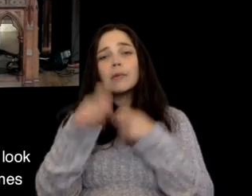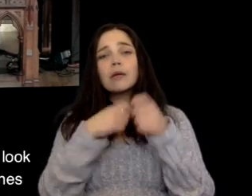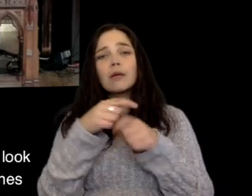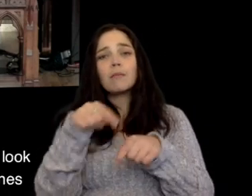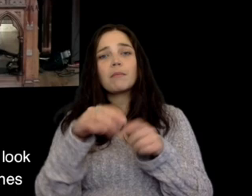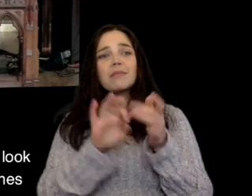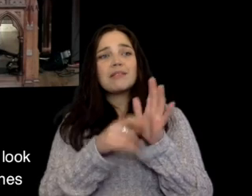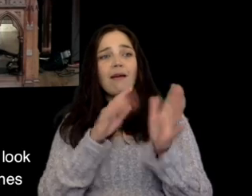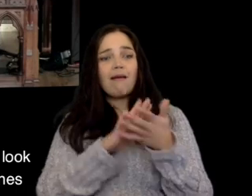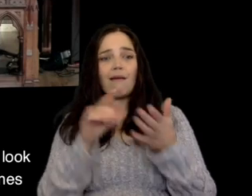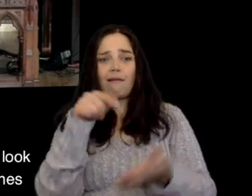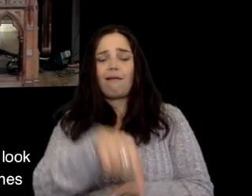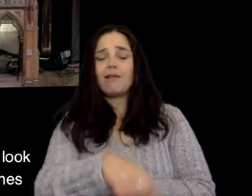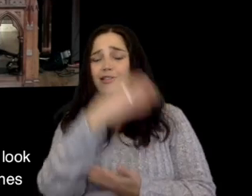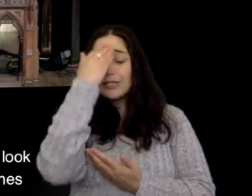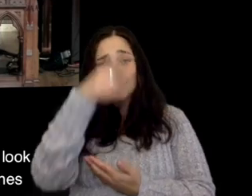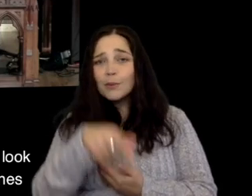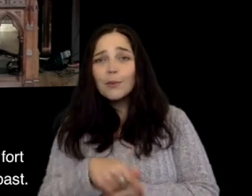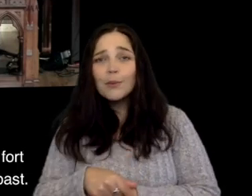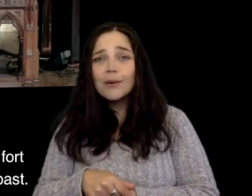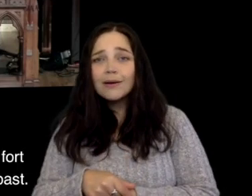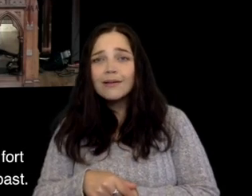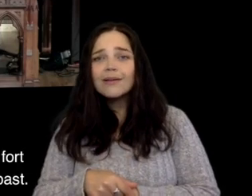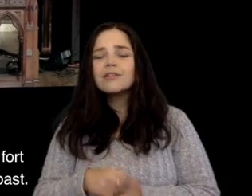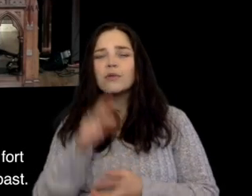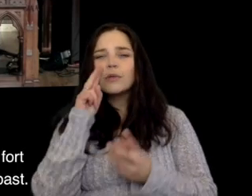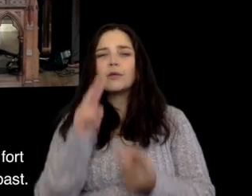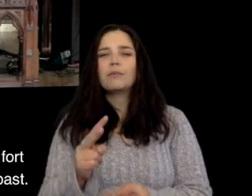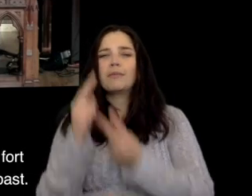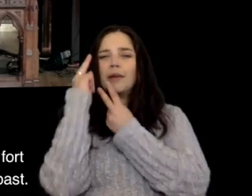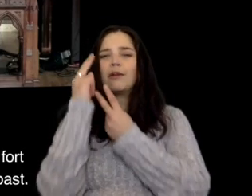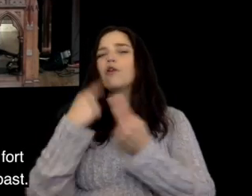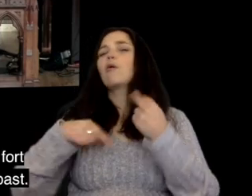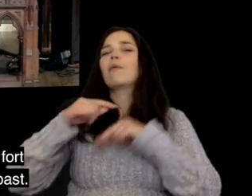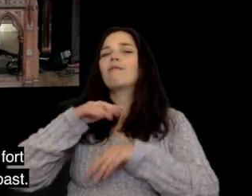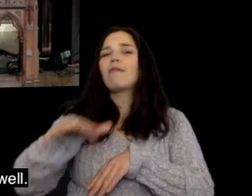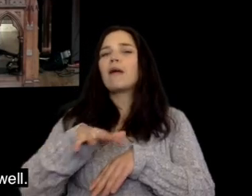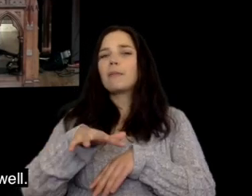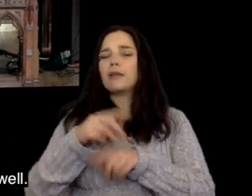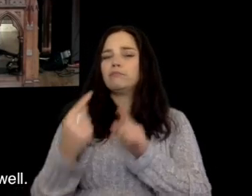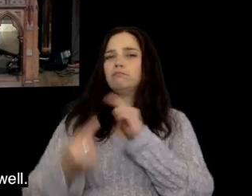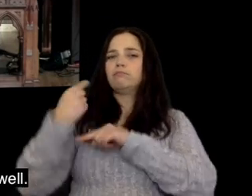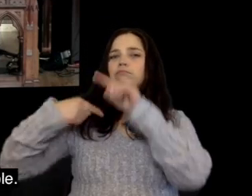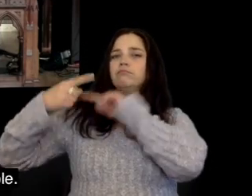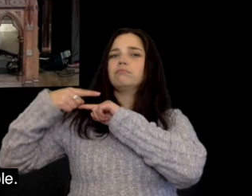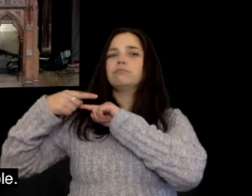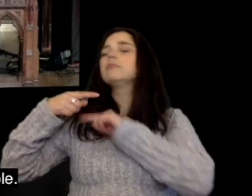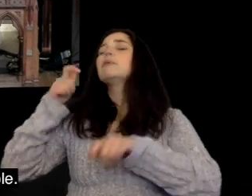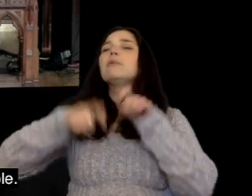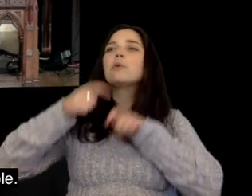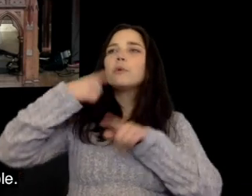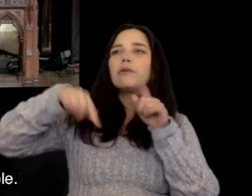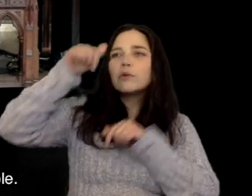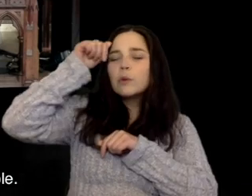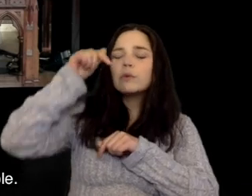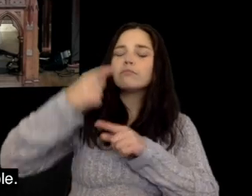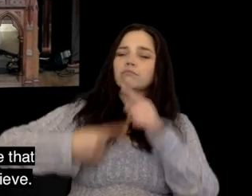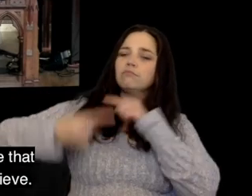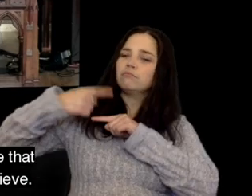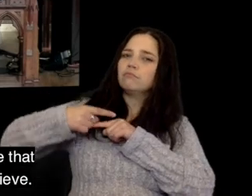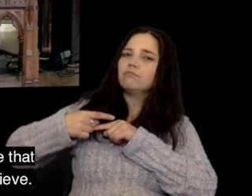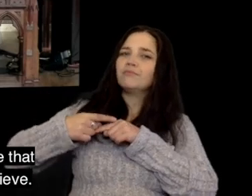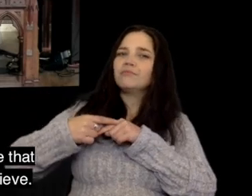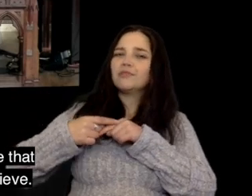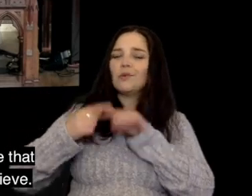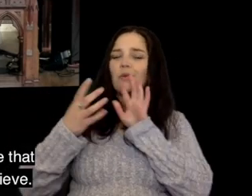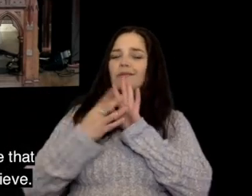And she responded to it. And I wonder, as we look back in our family lines, or we look back in the folk we've known in the past, we can see that as